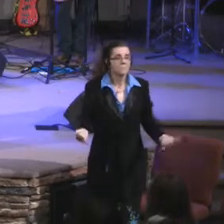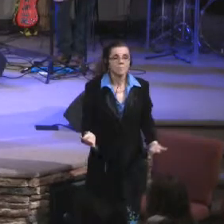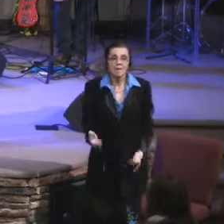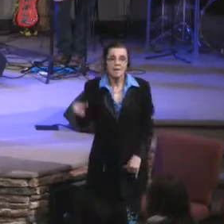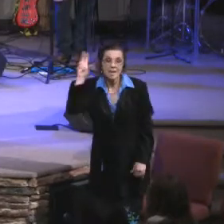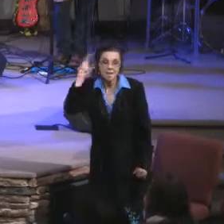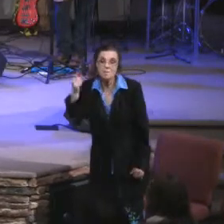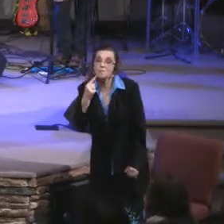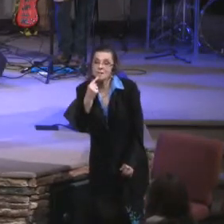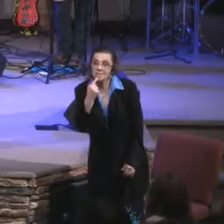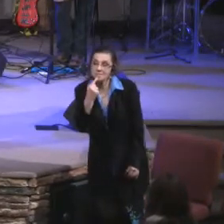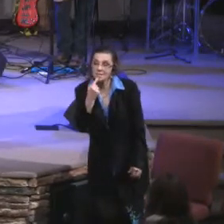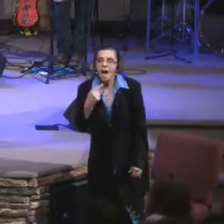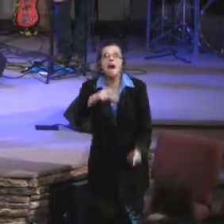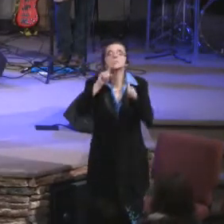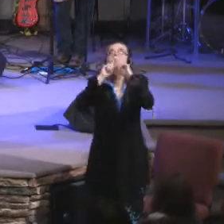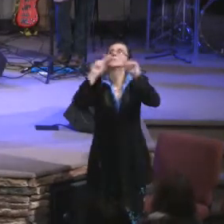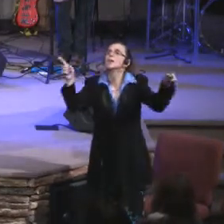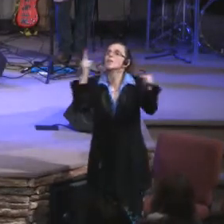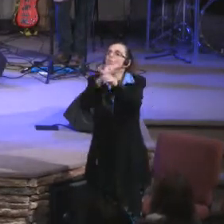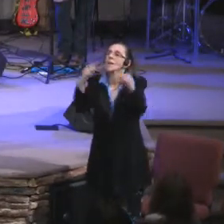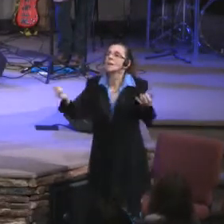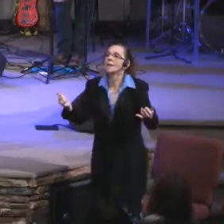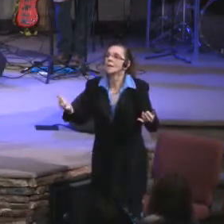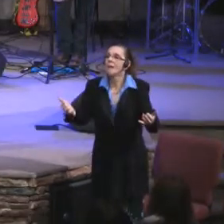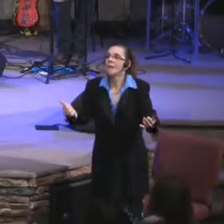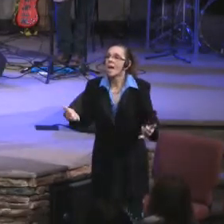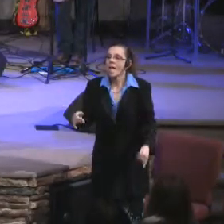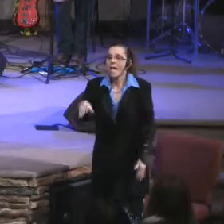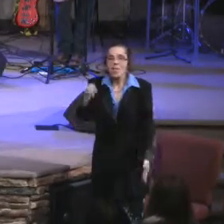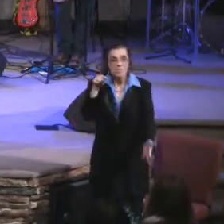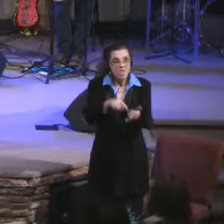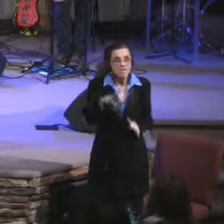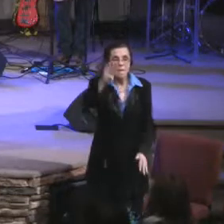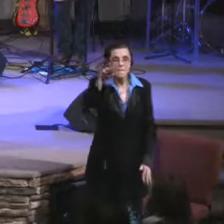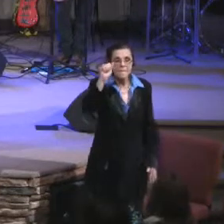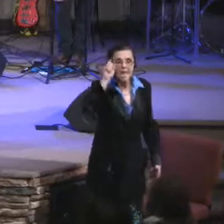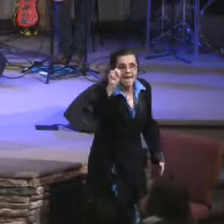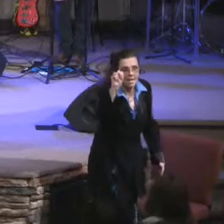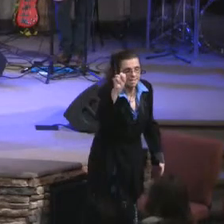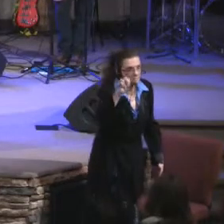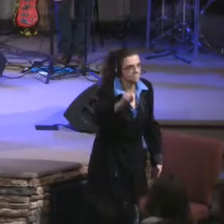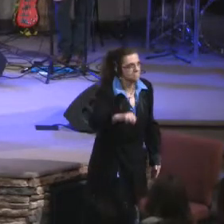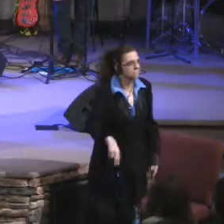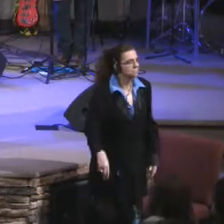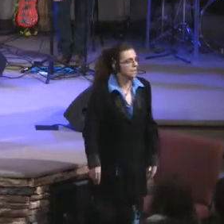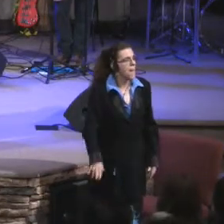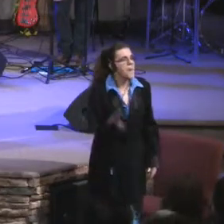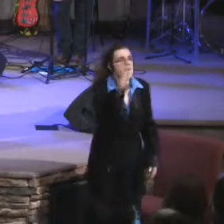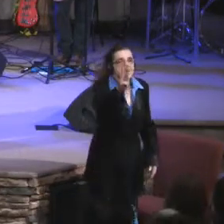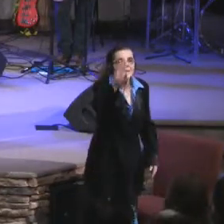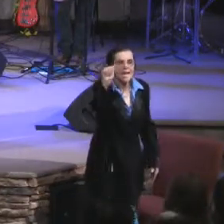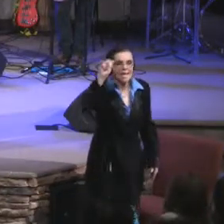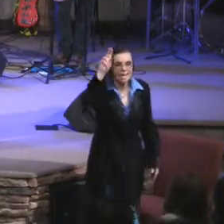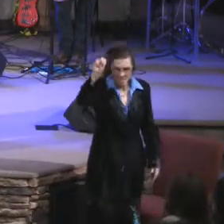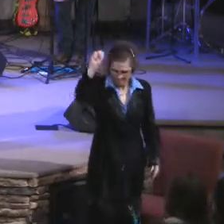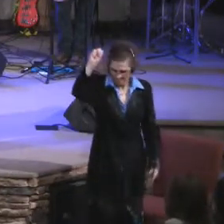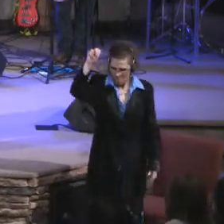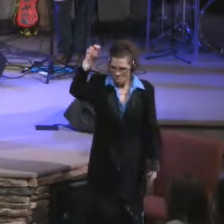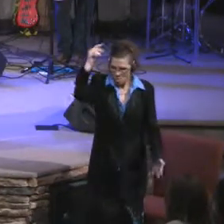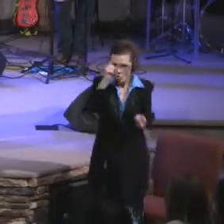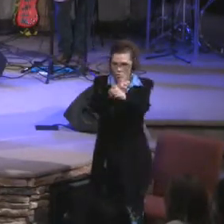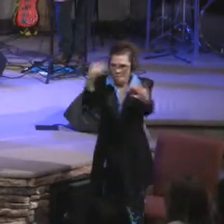hear me when I say this, I'm declaring right now, there is a ban. Are you hearing me? There's a ban